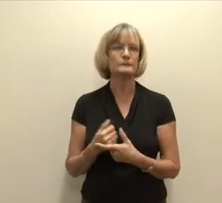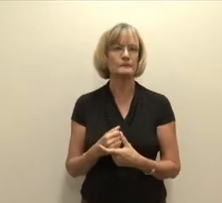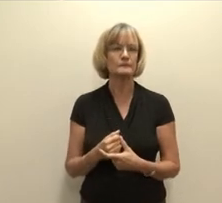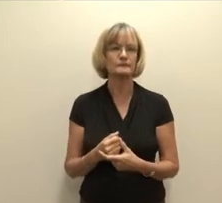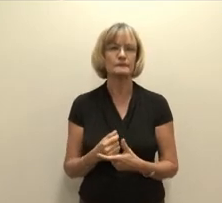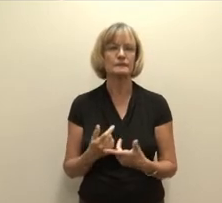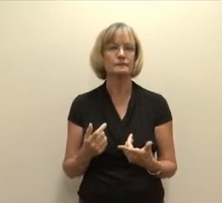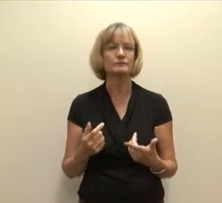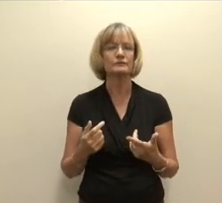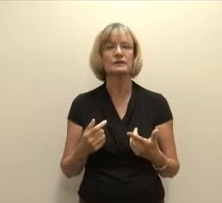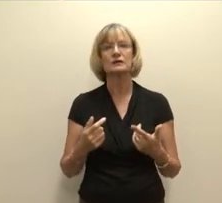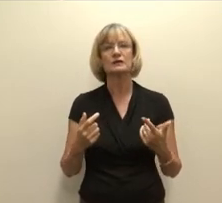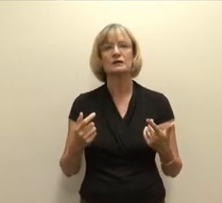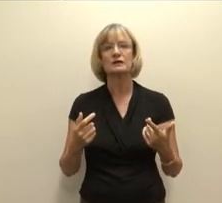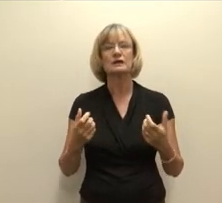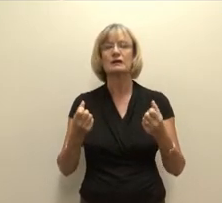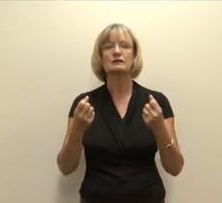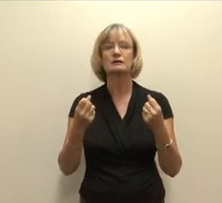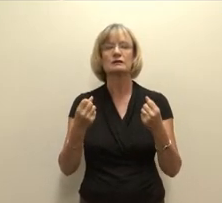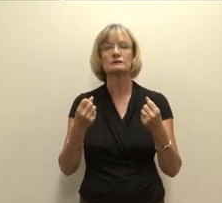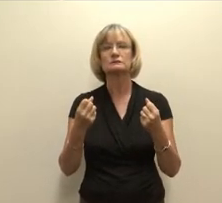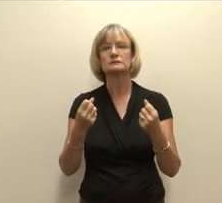a very diverse district.